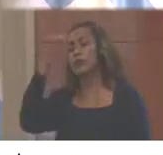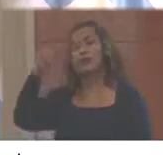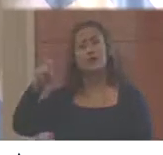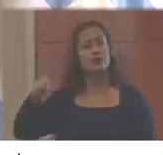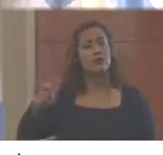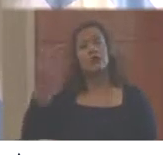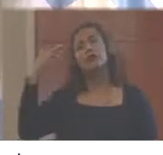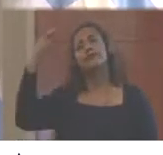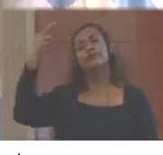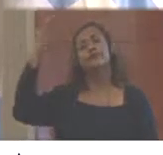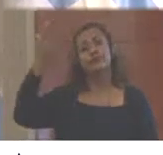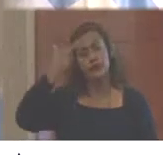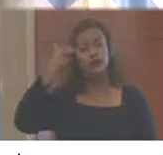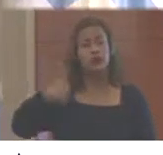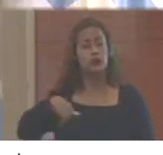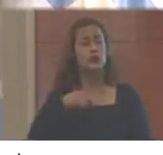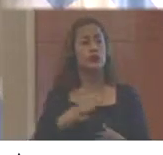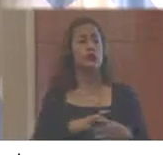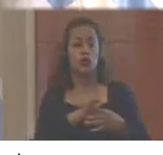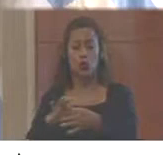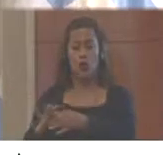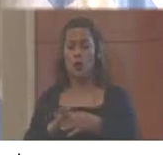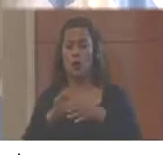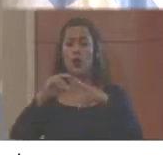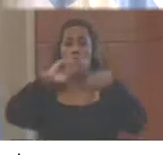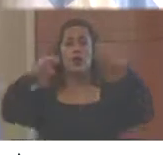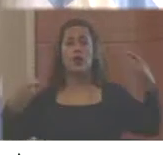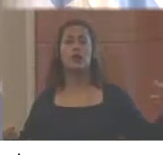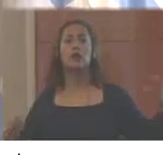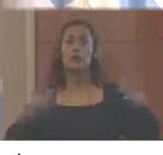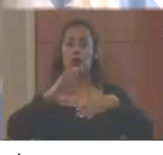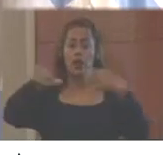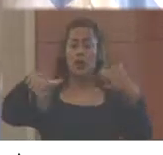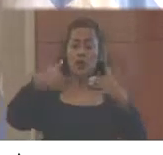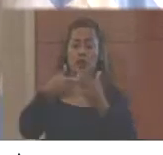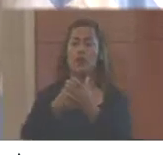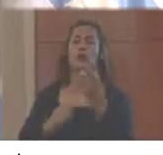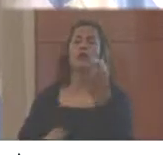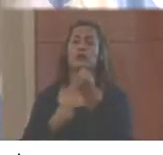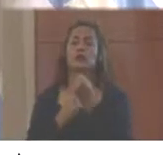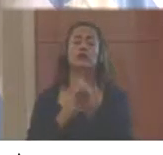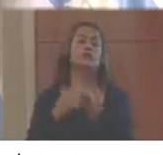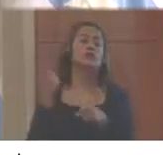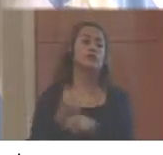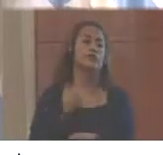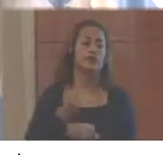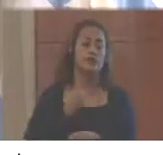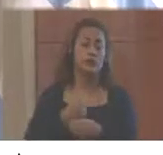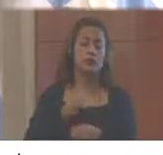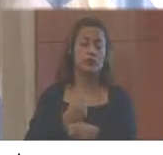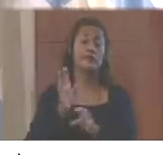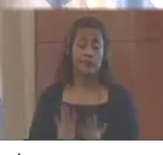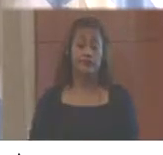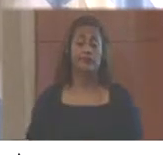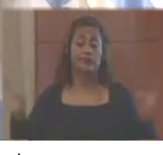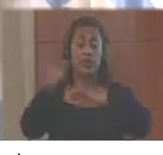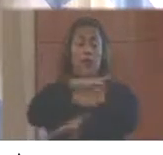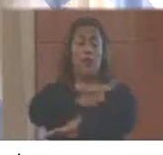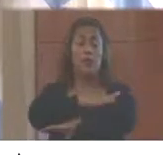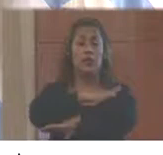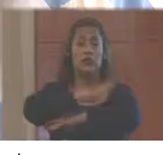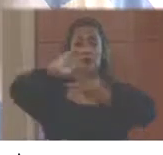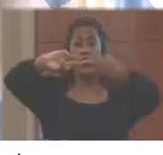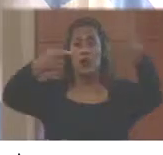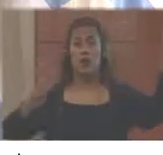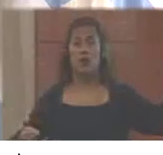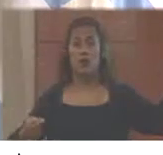level, with this SEDIMA, and attach such importance to the regional platform from Panama to